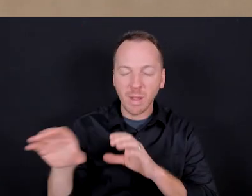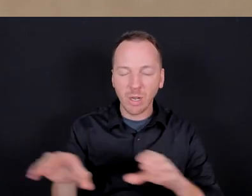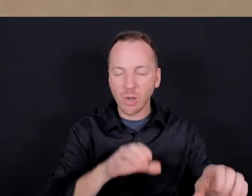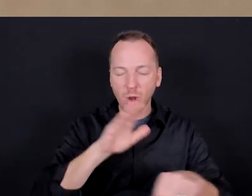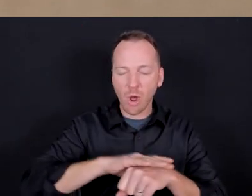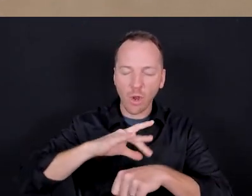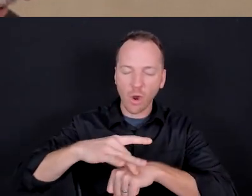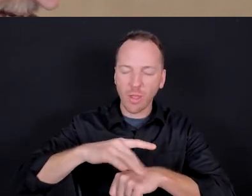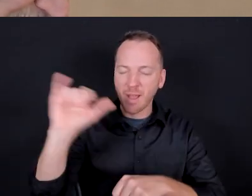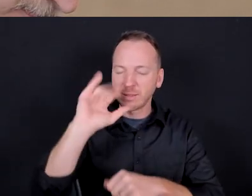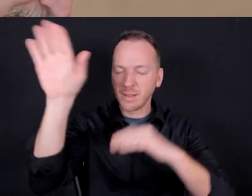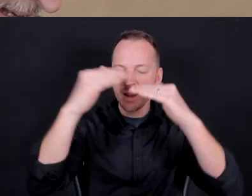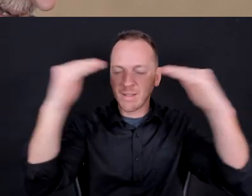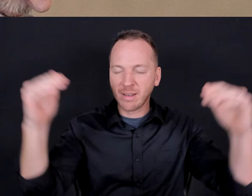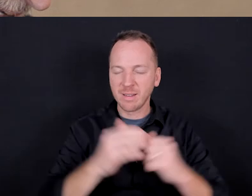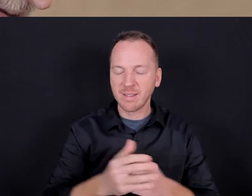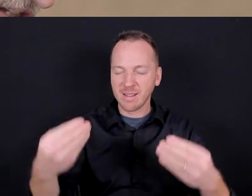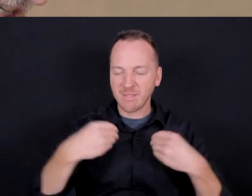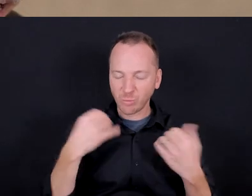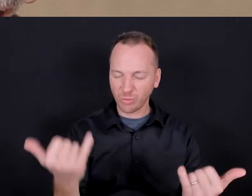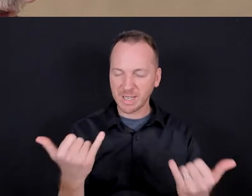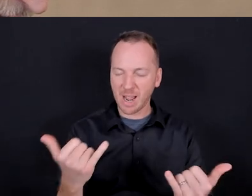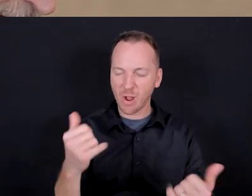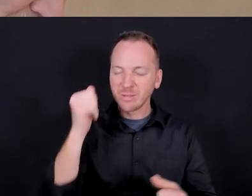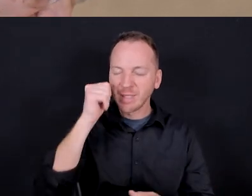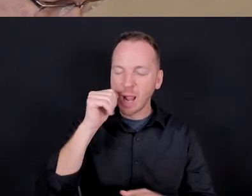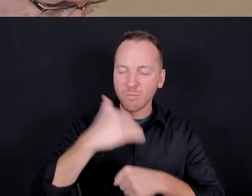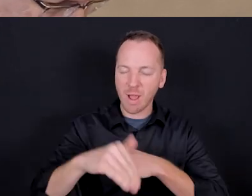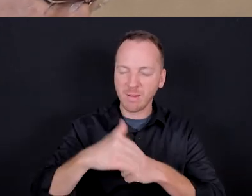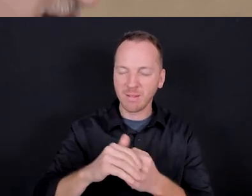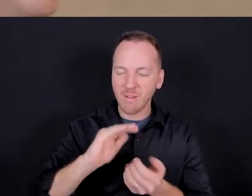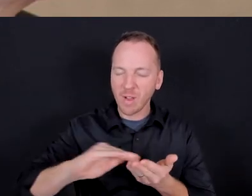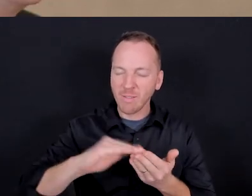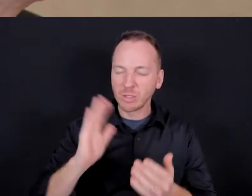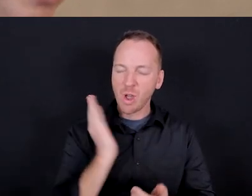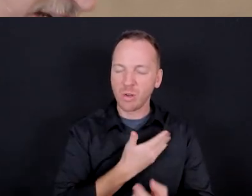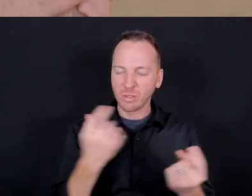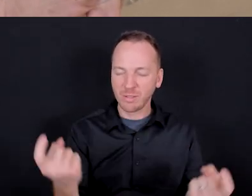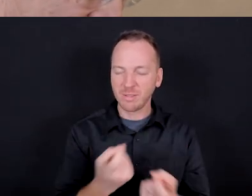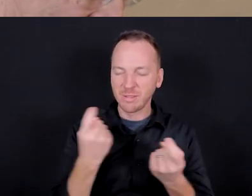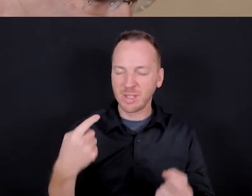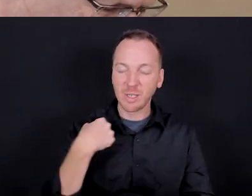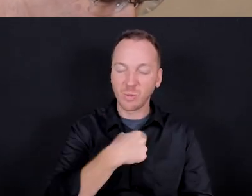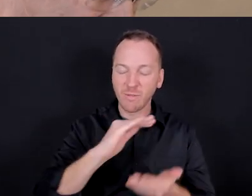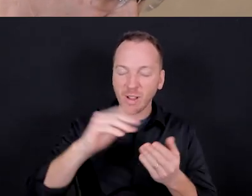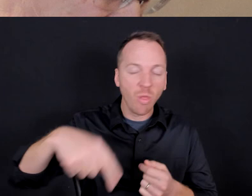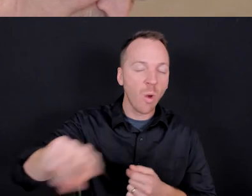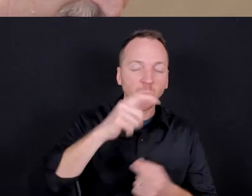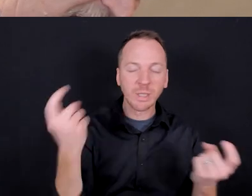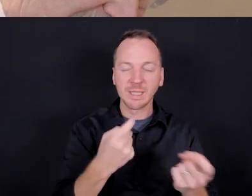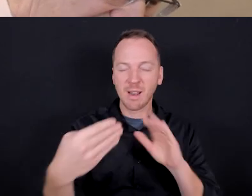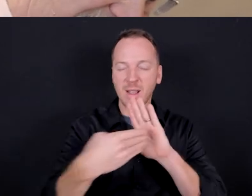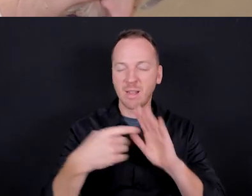done on earth as in heaven. Give us today our daily bread. Forgive us our sins as we forgive